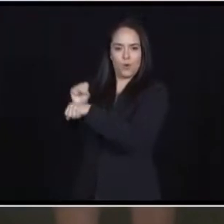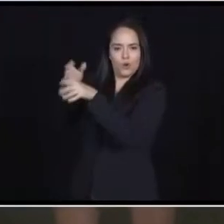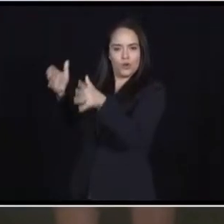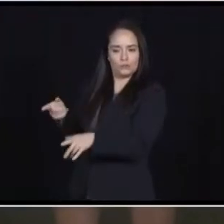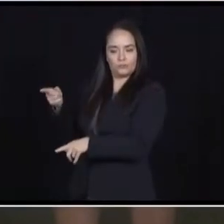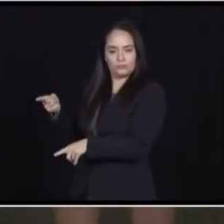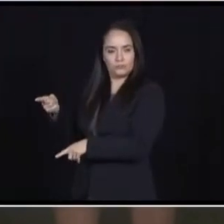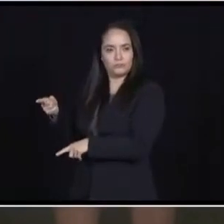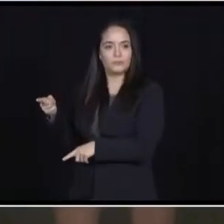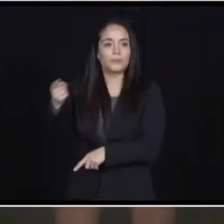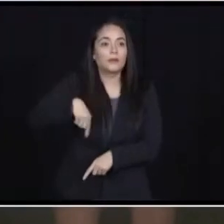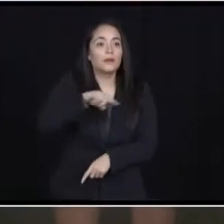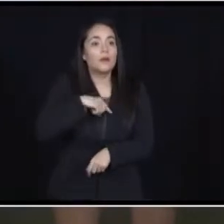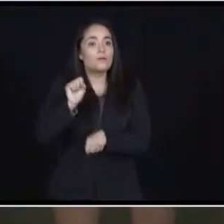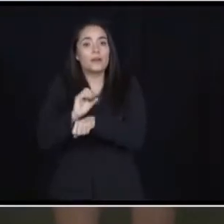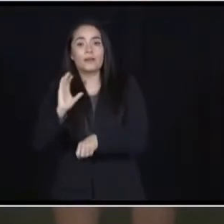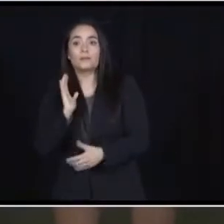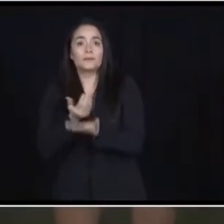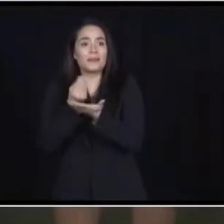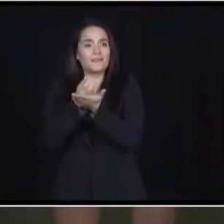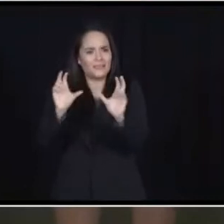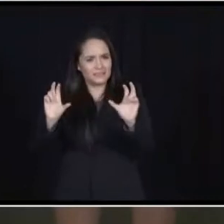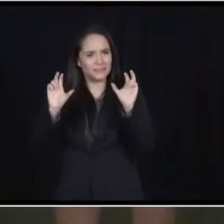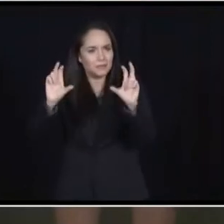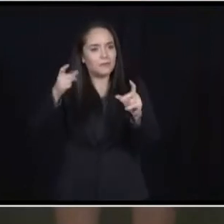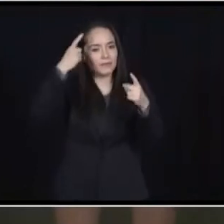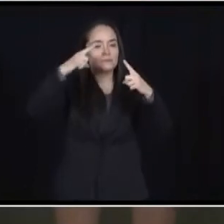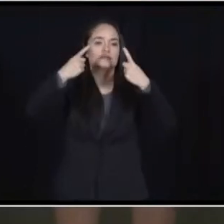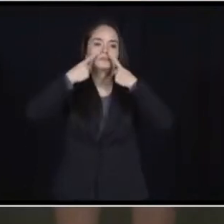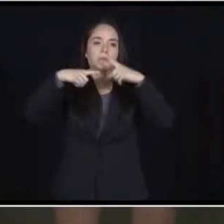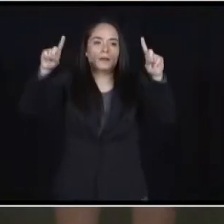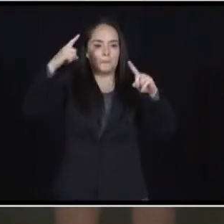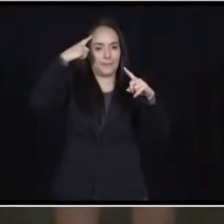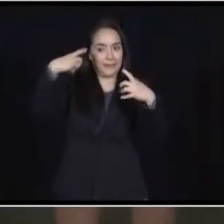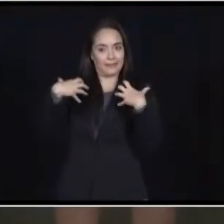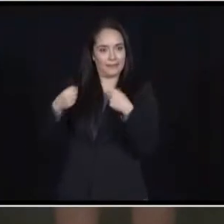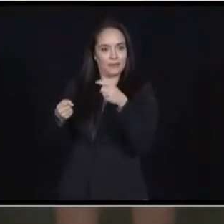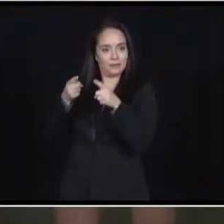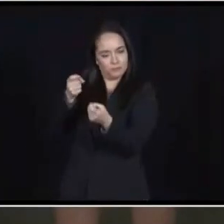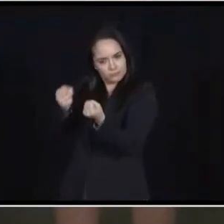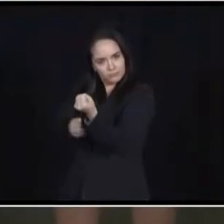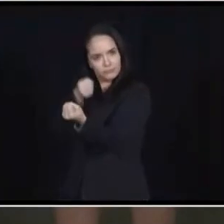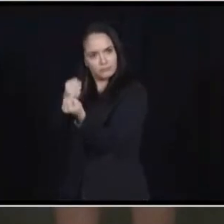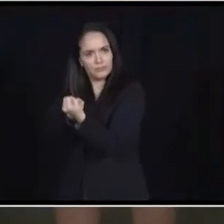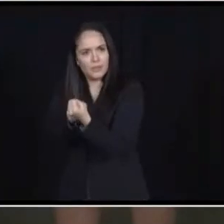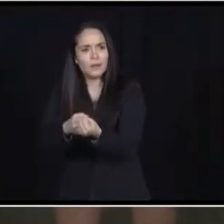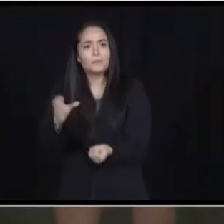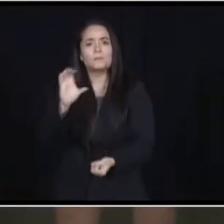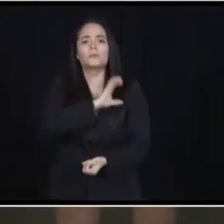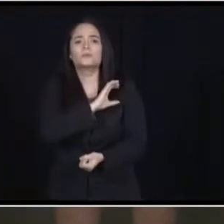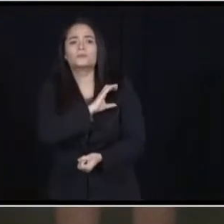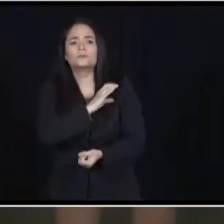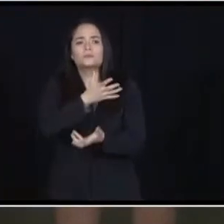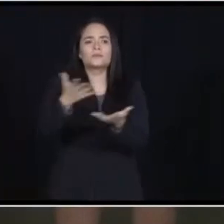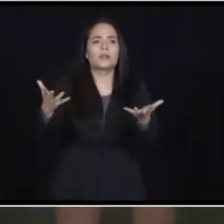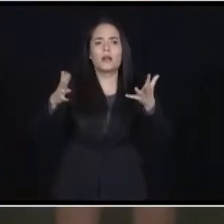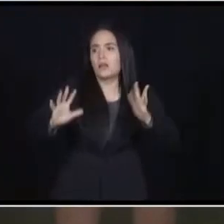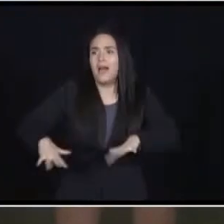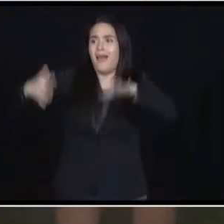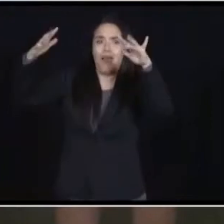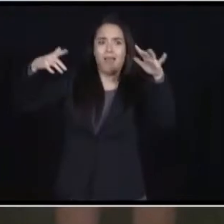of mobile crises teams, which assist police in de-escalating high-pressure situations and connect individuals